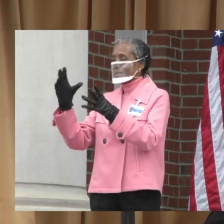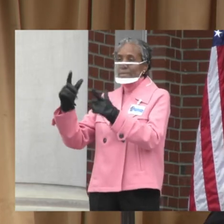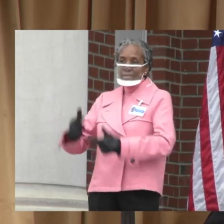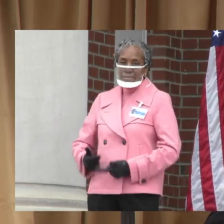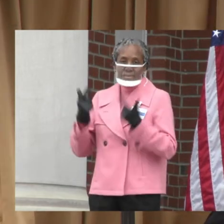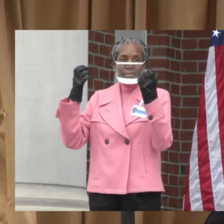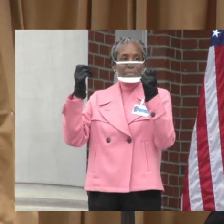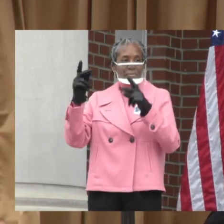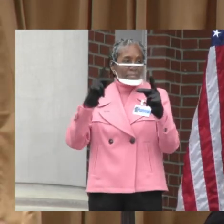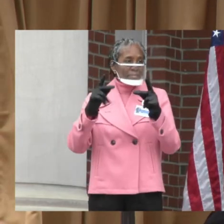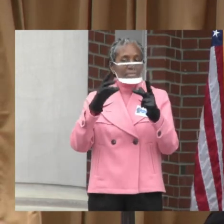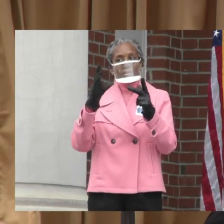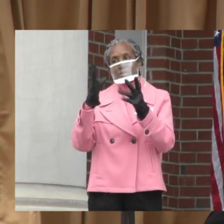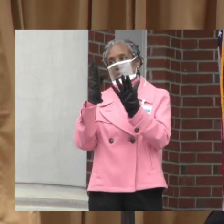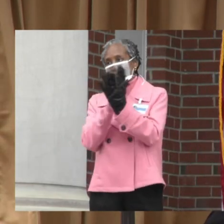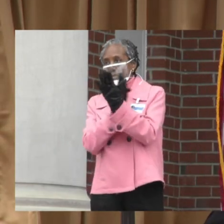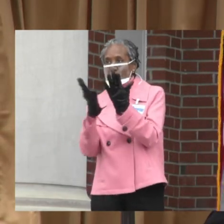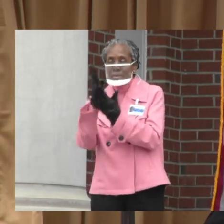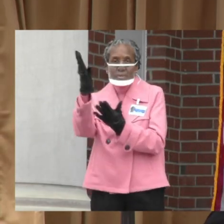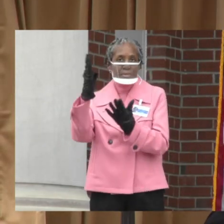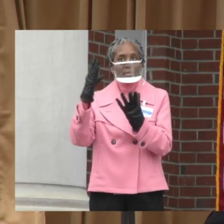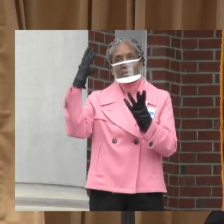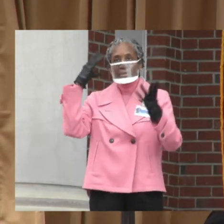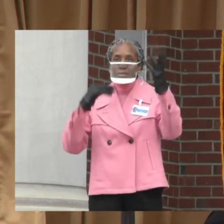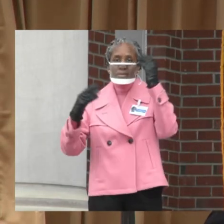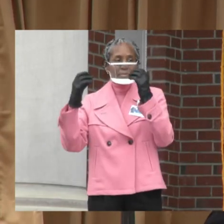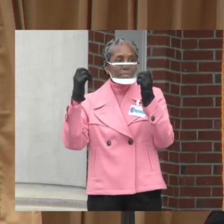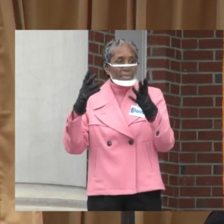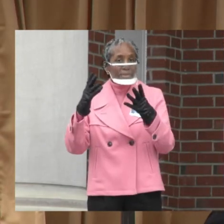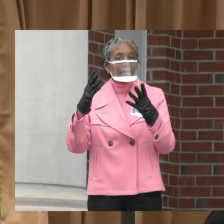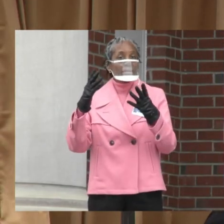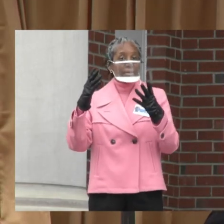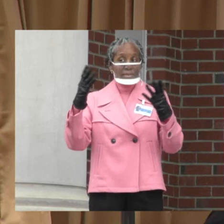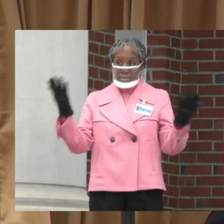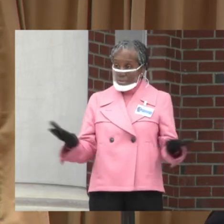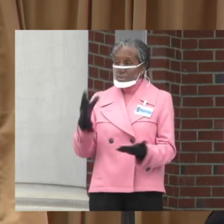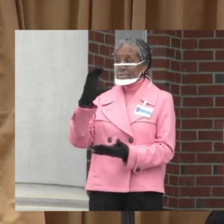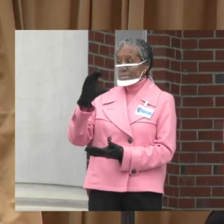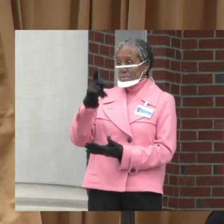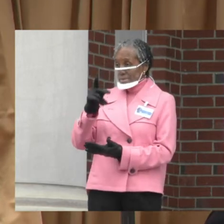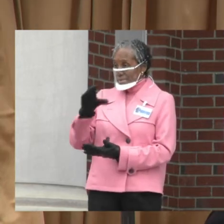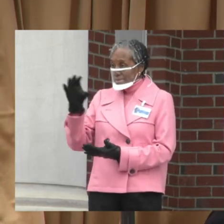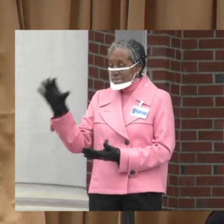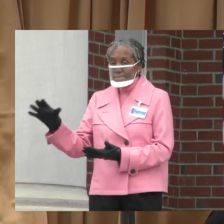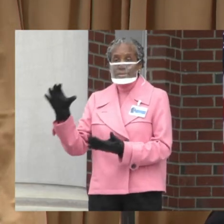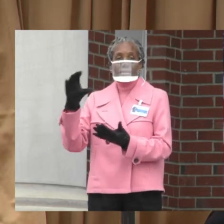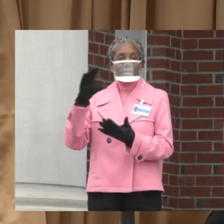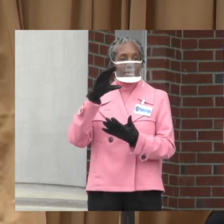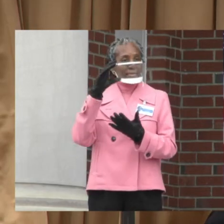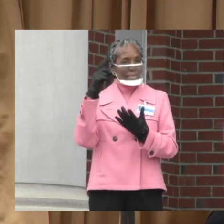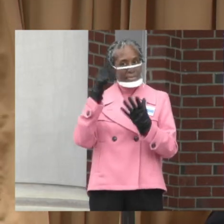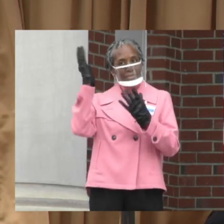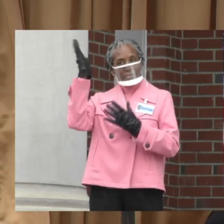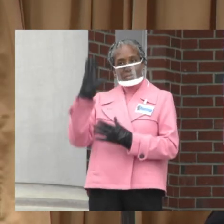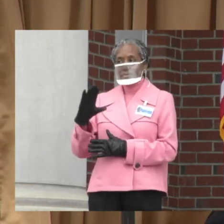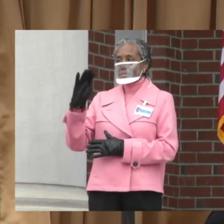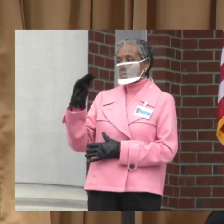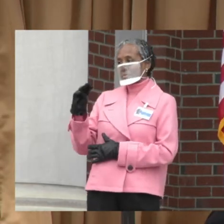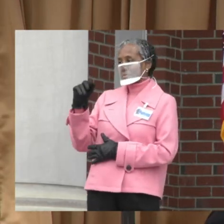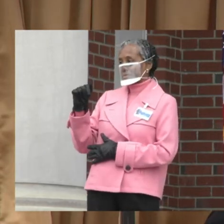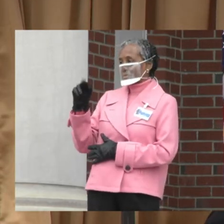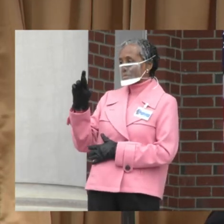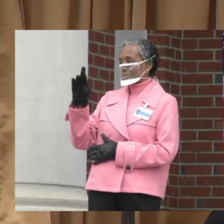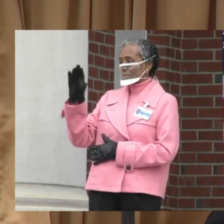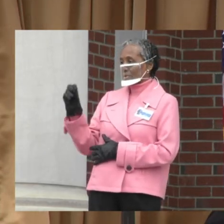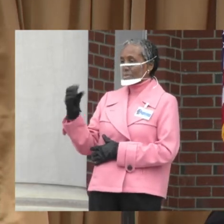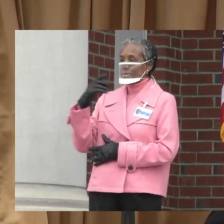journey, as we mentioned earlier. Some of those have been right here at Central Piedmont, as you heard Marco mention.